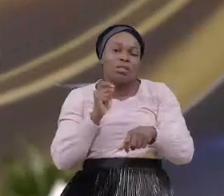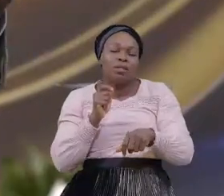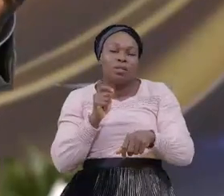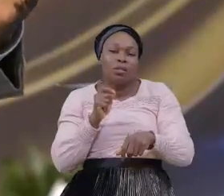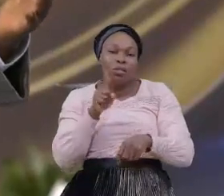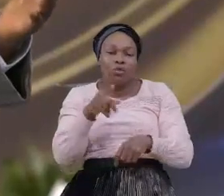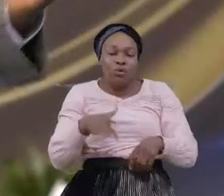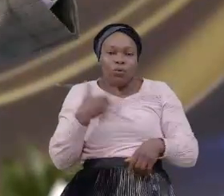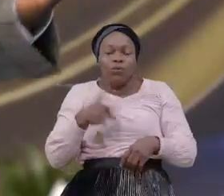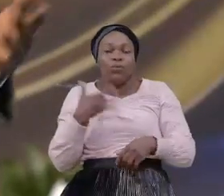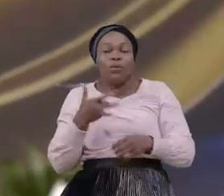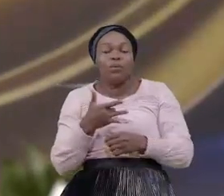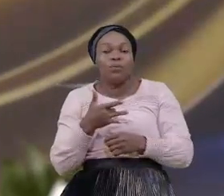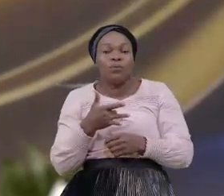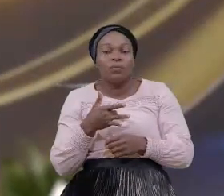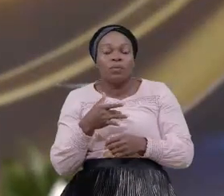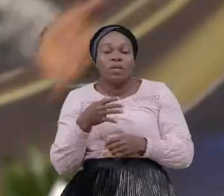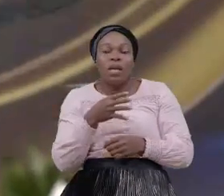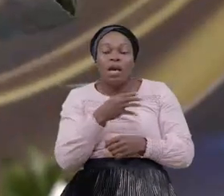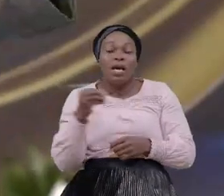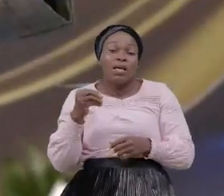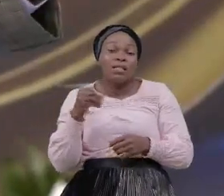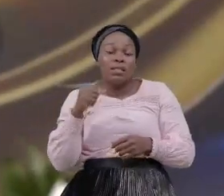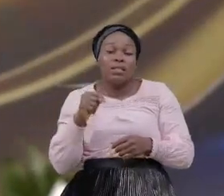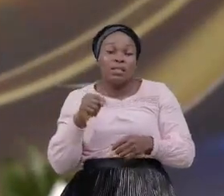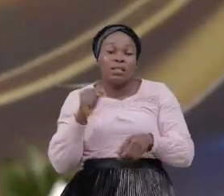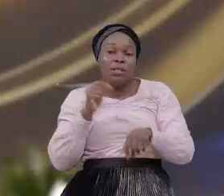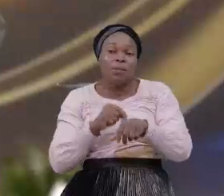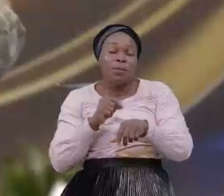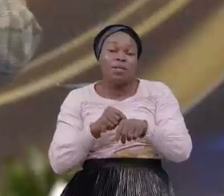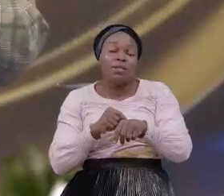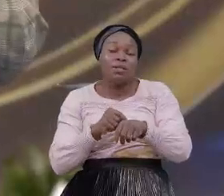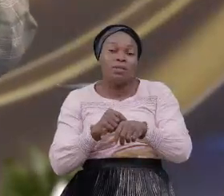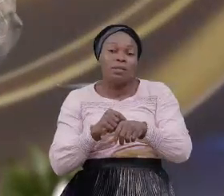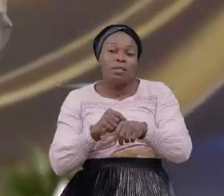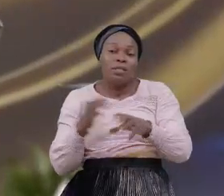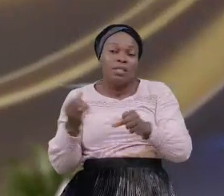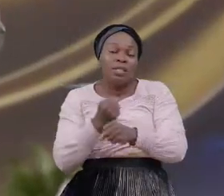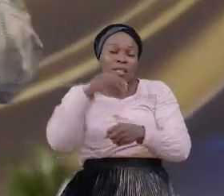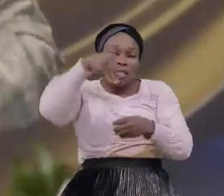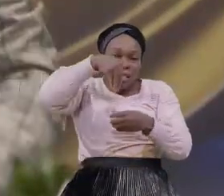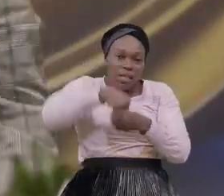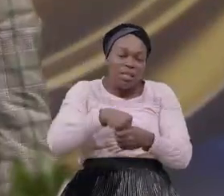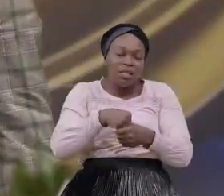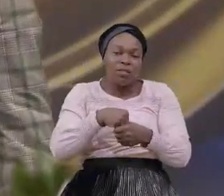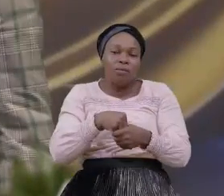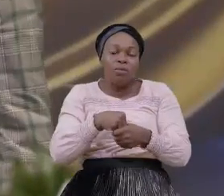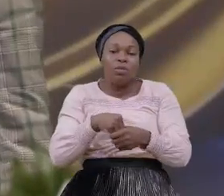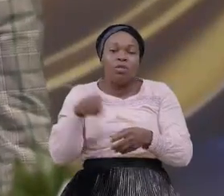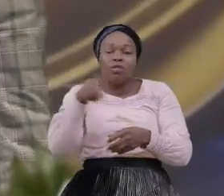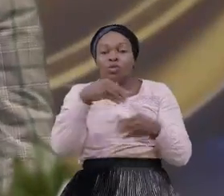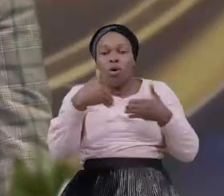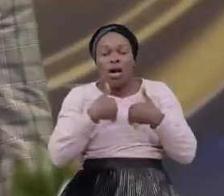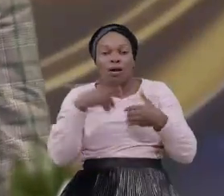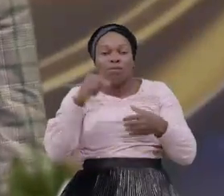been driven into me? That's it. You have a heart of flesh. He suffers